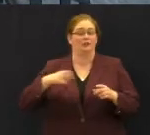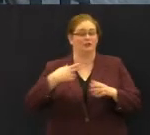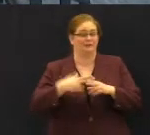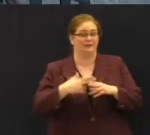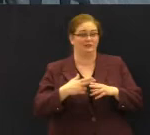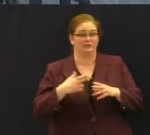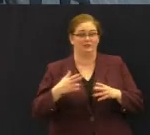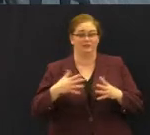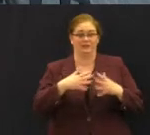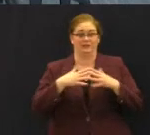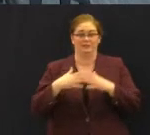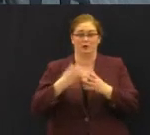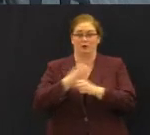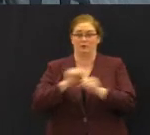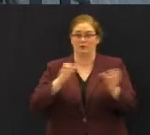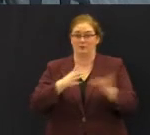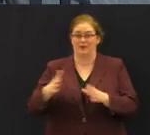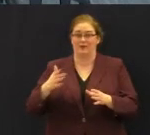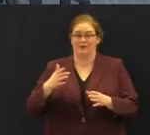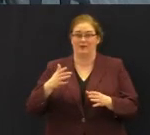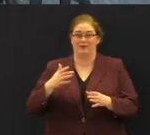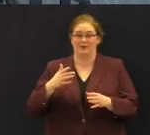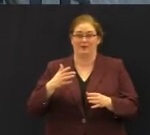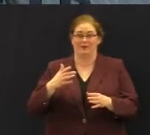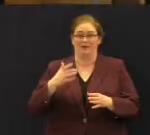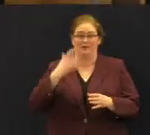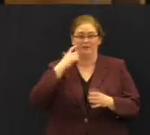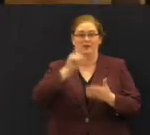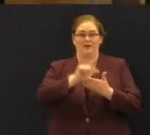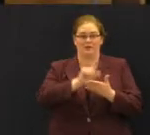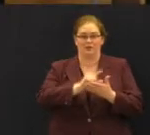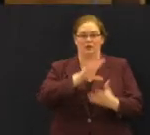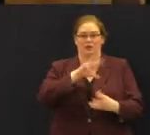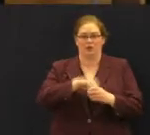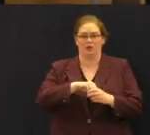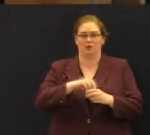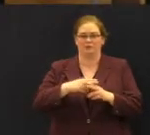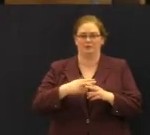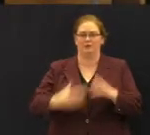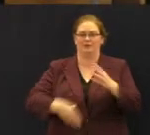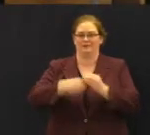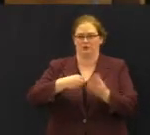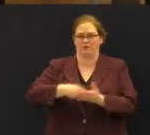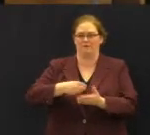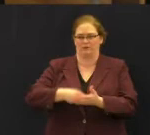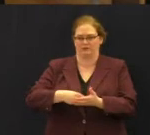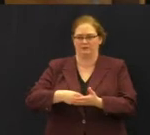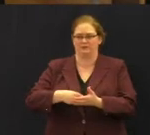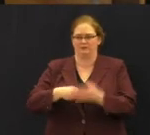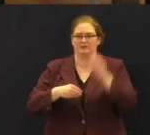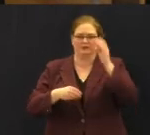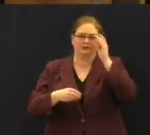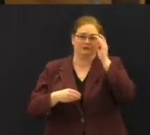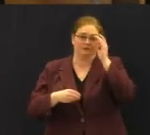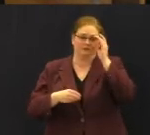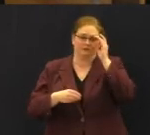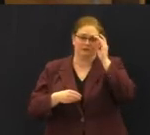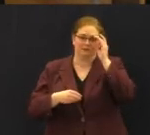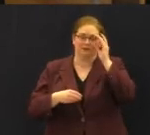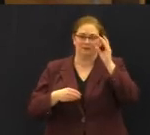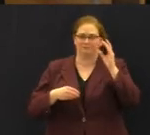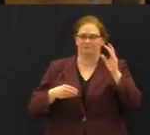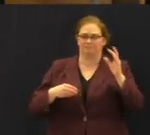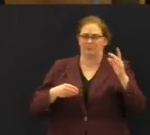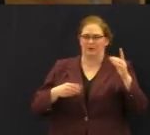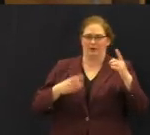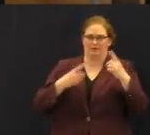the American Rescue Plan, the recently practiced legislation, does also include provisions for additional funds. That none of that's been issued yet,